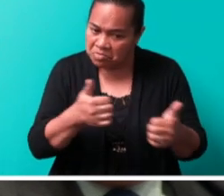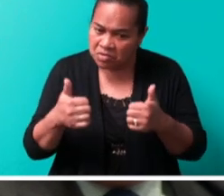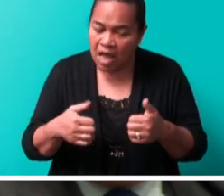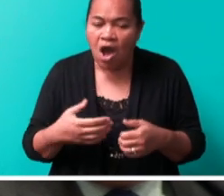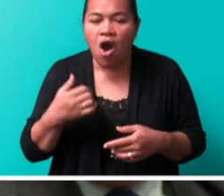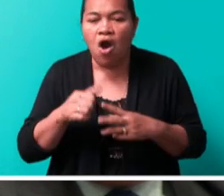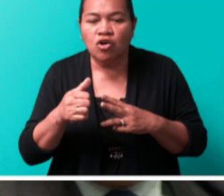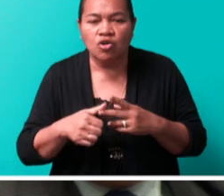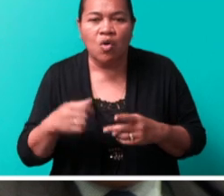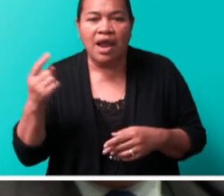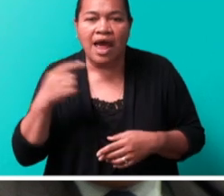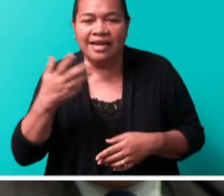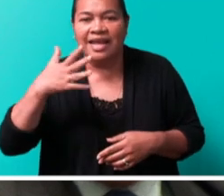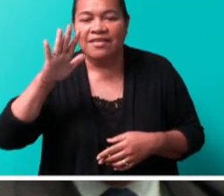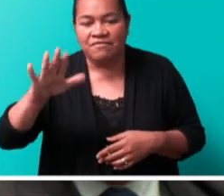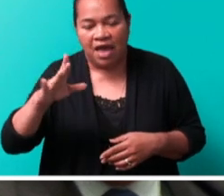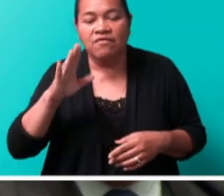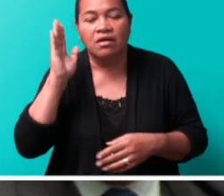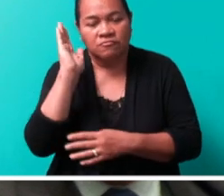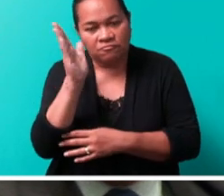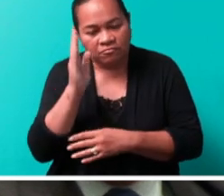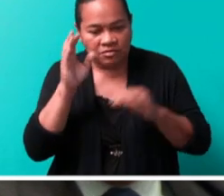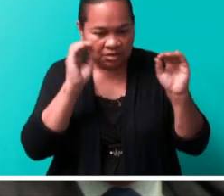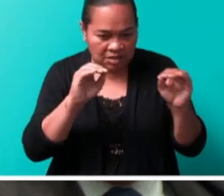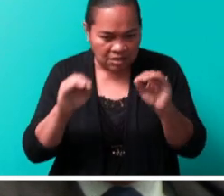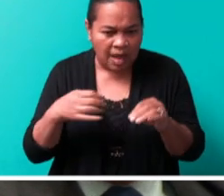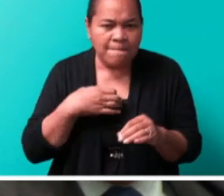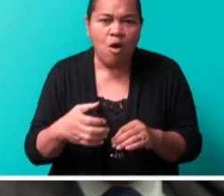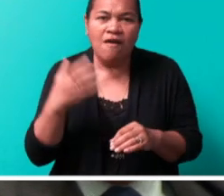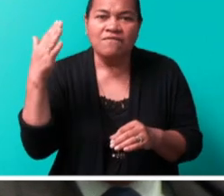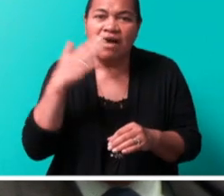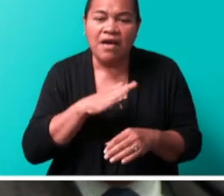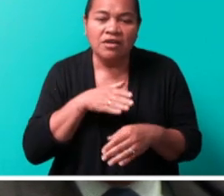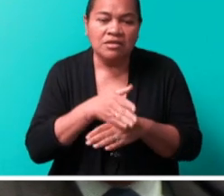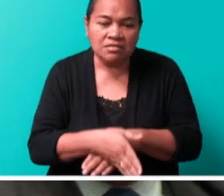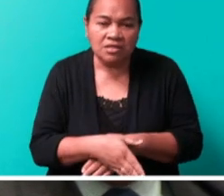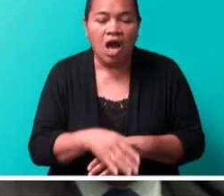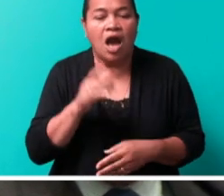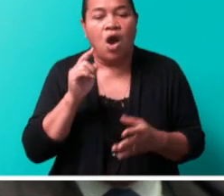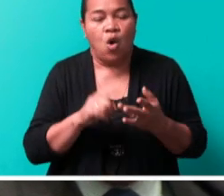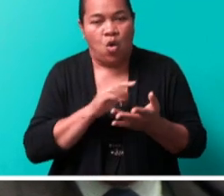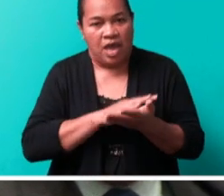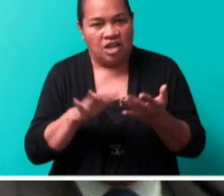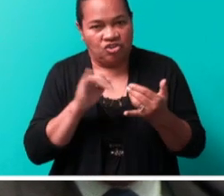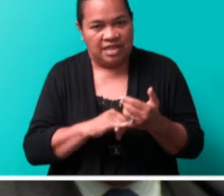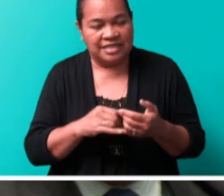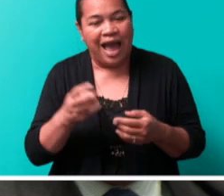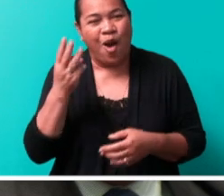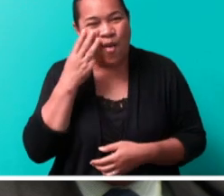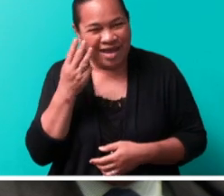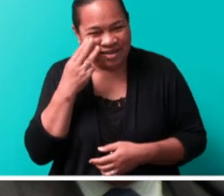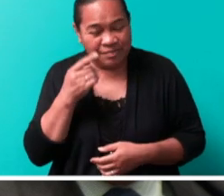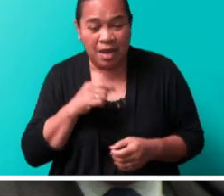95 OHS trainings and more than 500 sessions of OHS awareness. Majority of